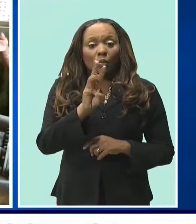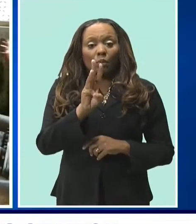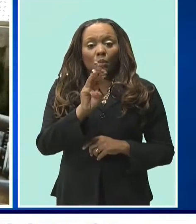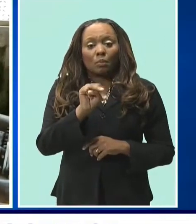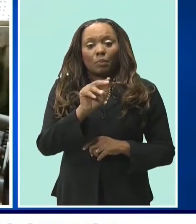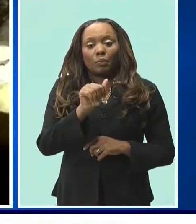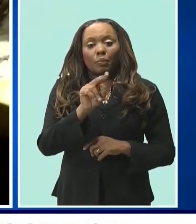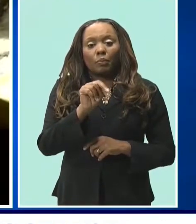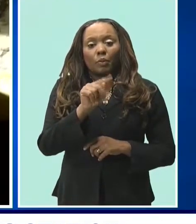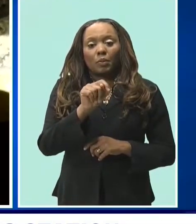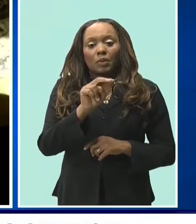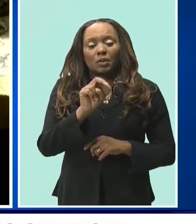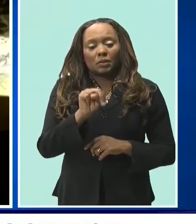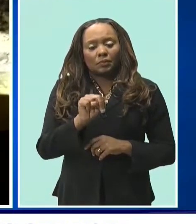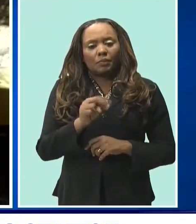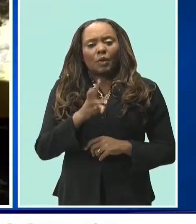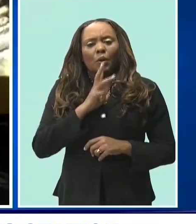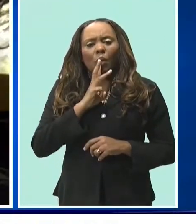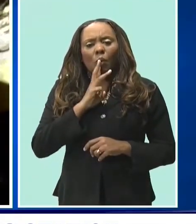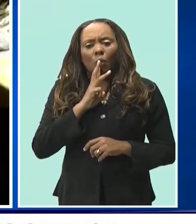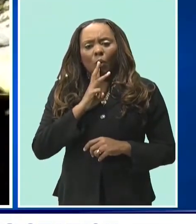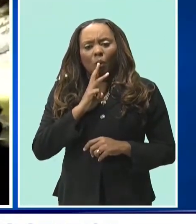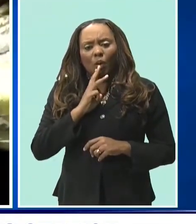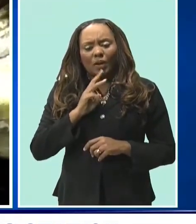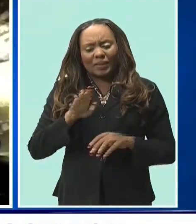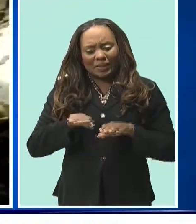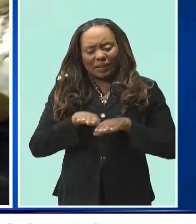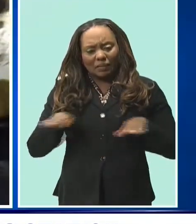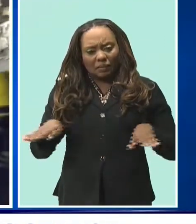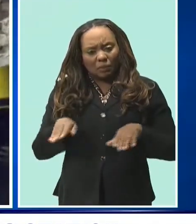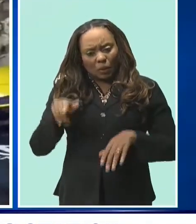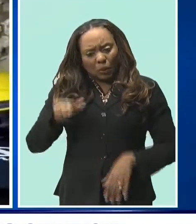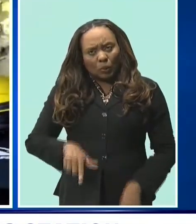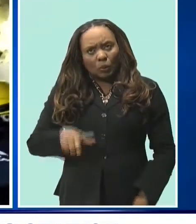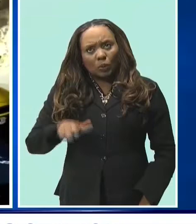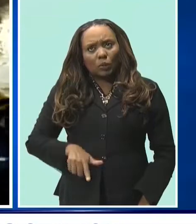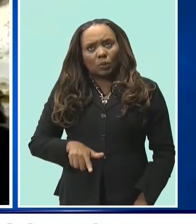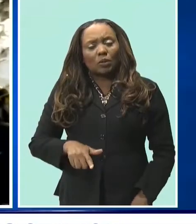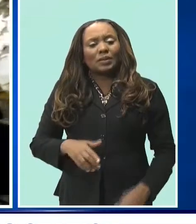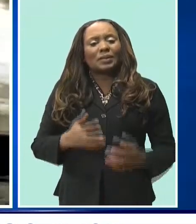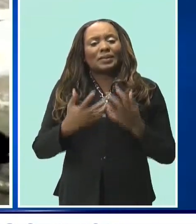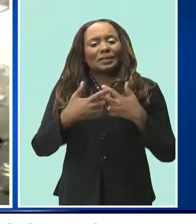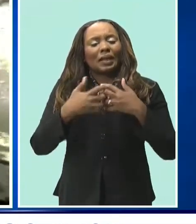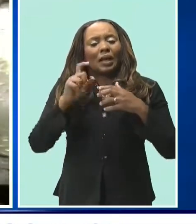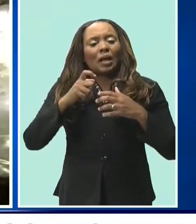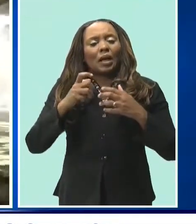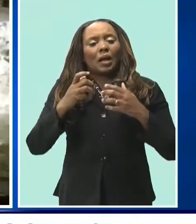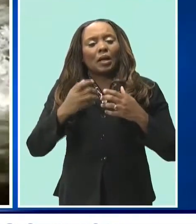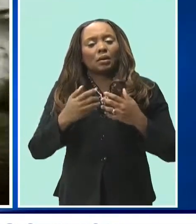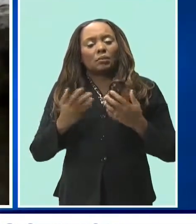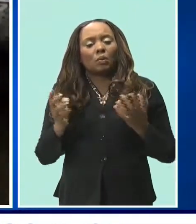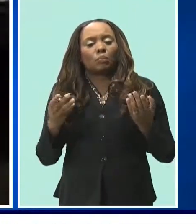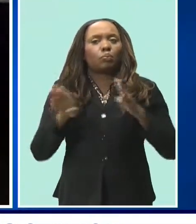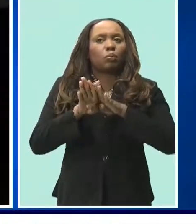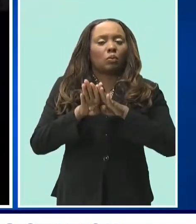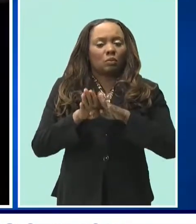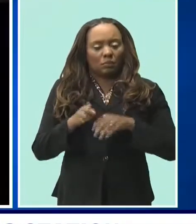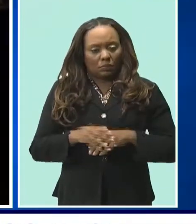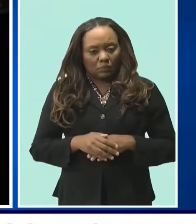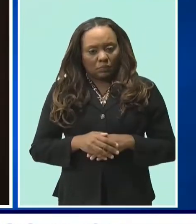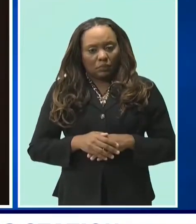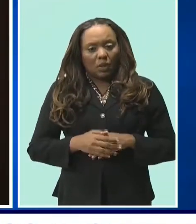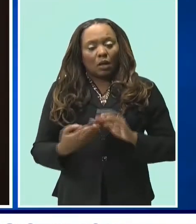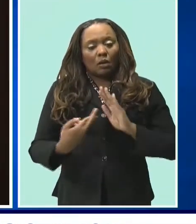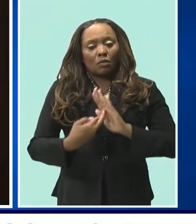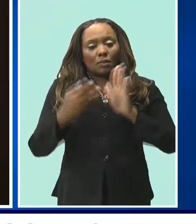levels caused by drought have forced the shutdown of the pumping station. Acting General Manager of the Barbados Water Authority,